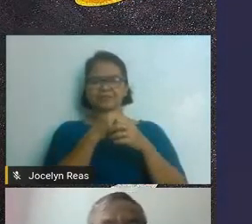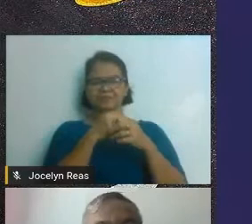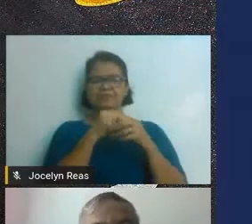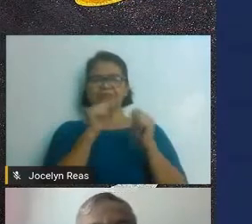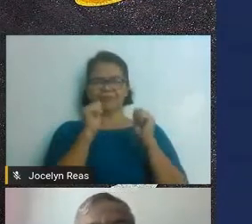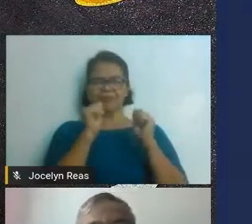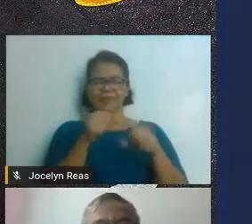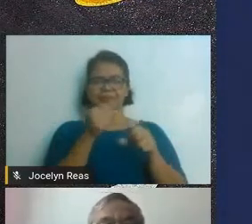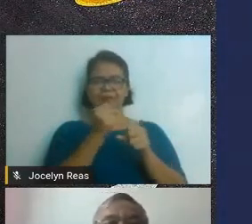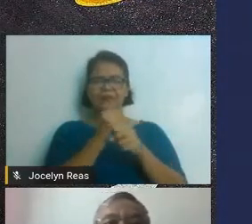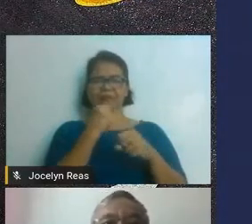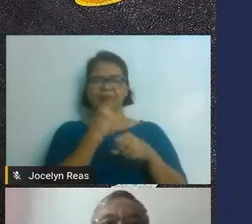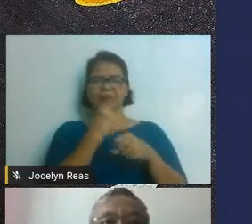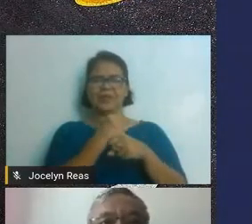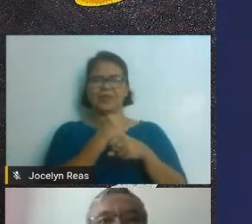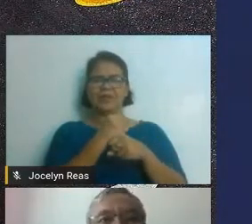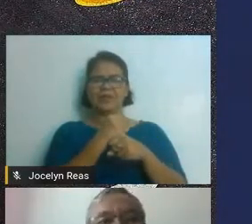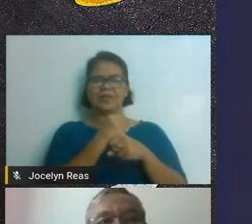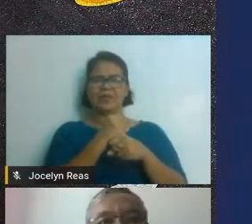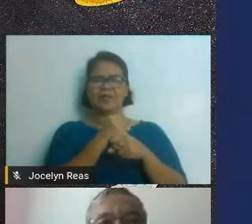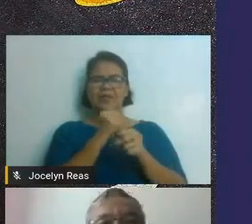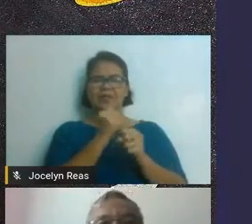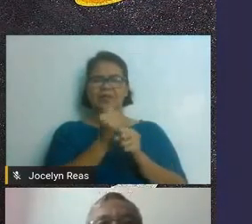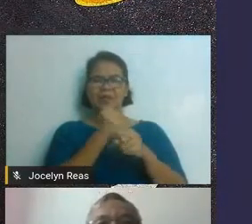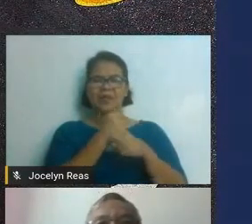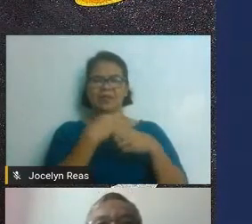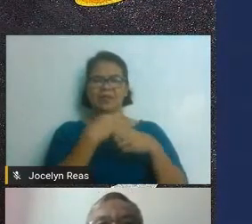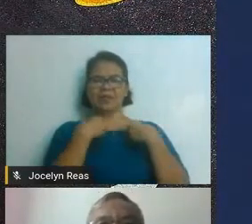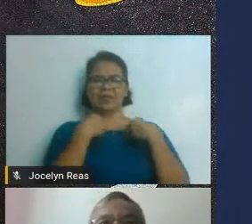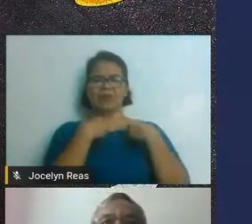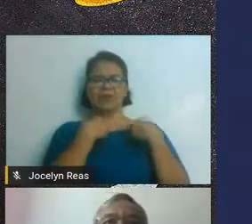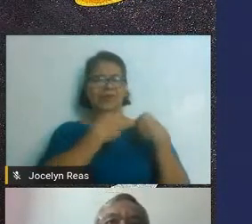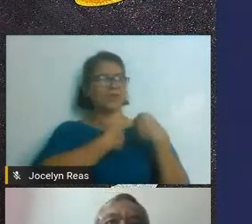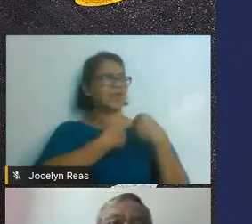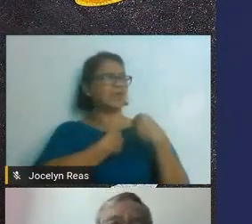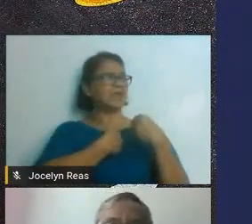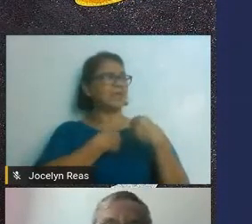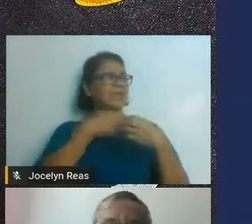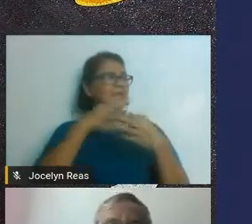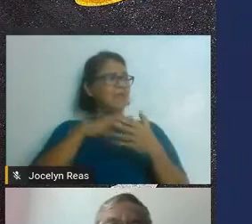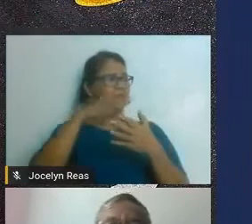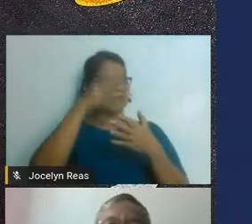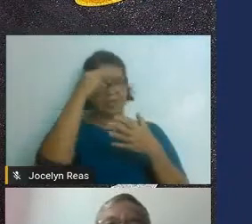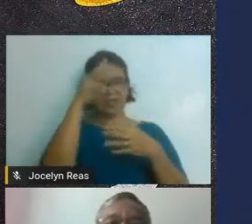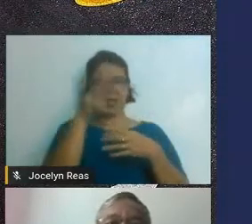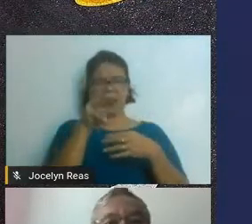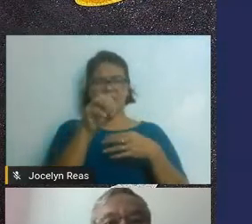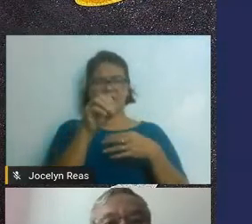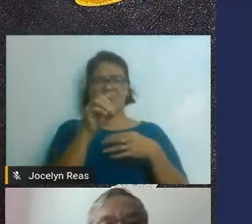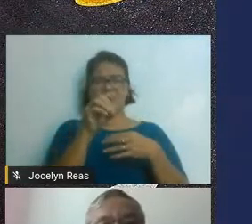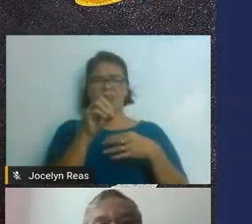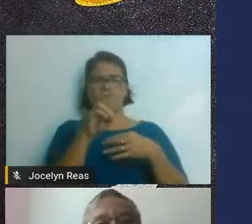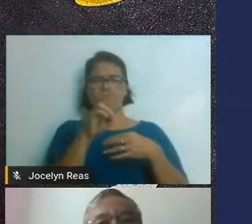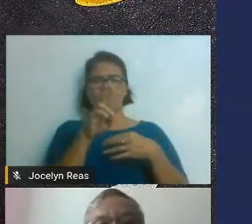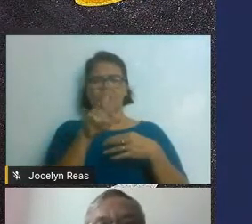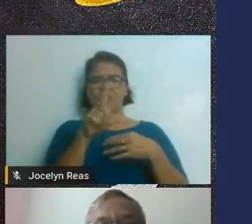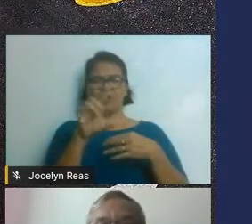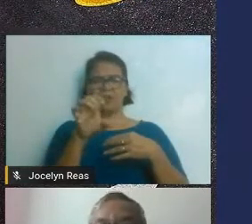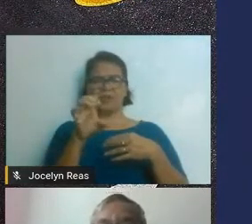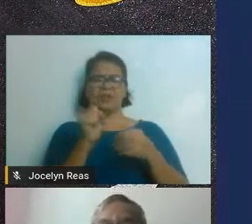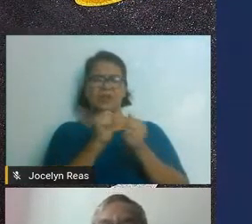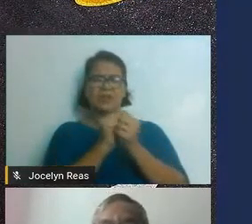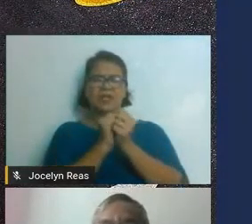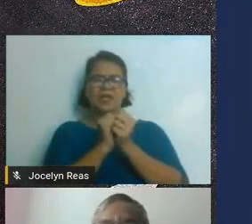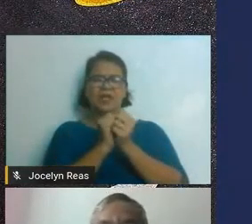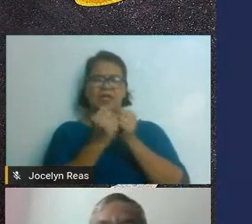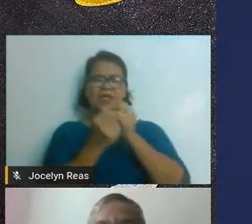can contextualize the self-learning modules that are being developed now. The regional directors promised